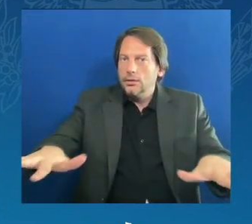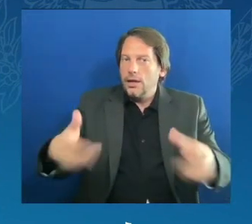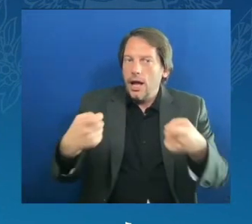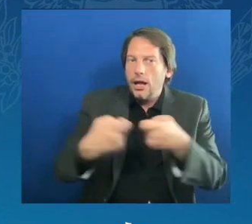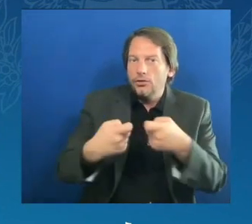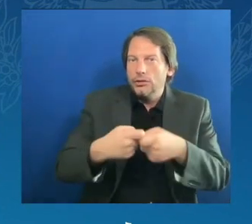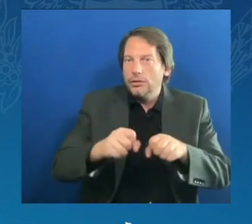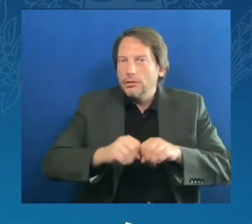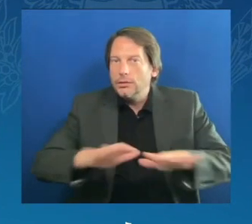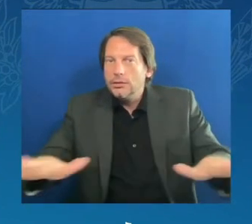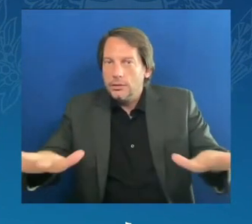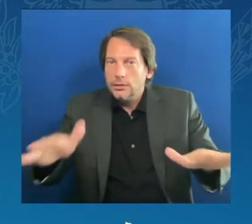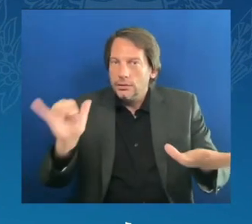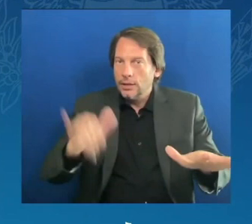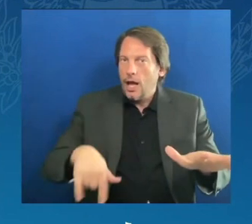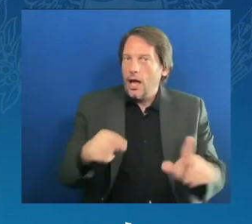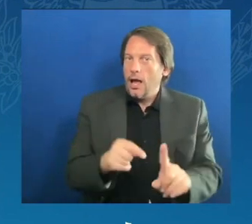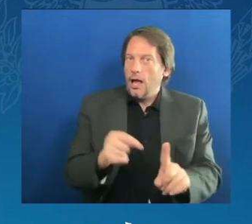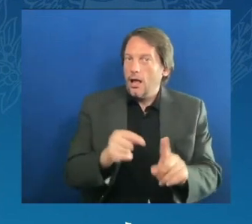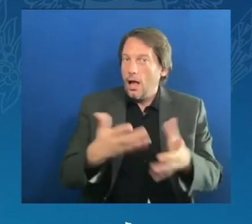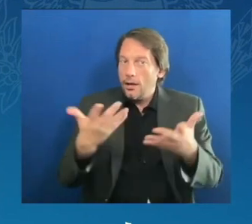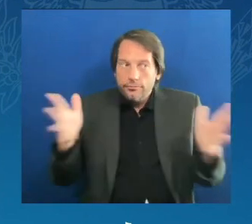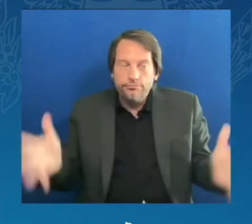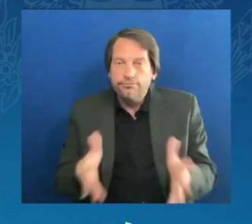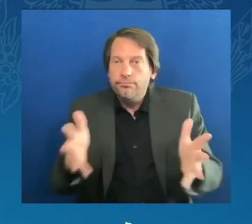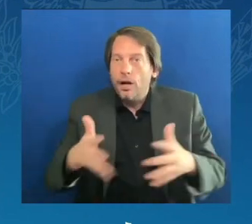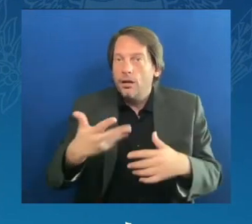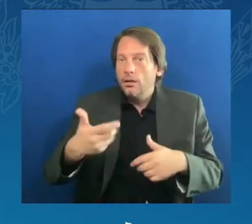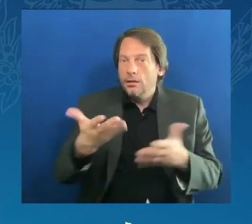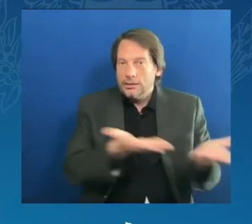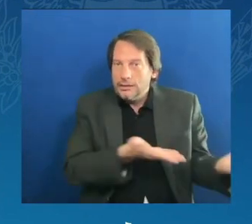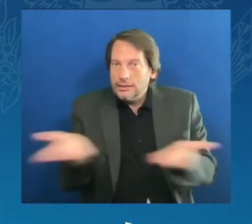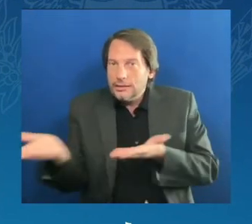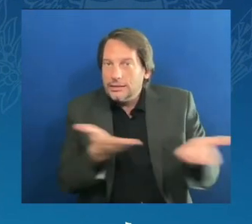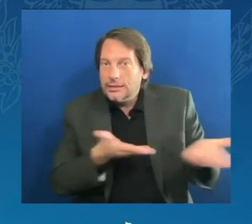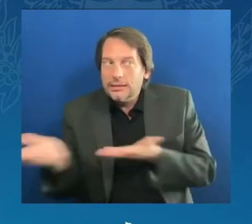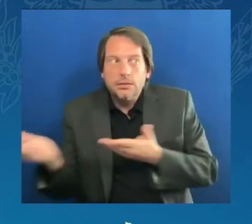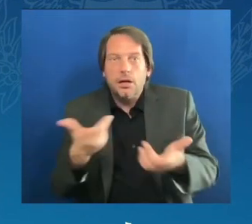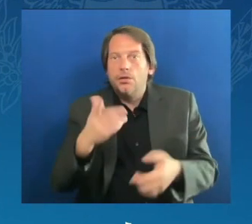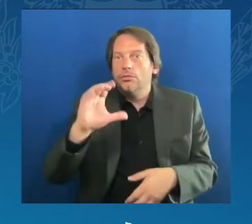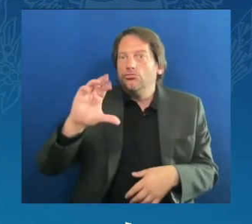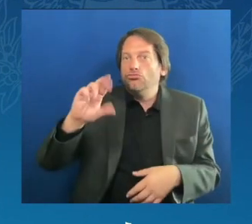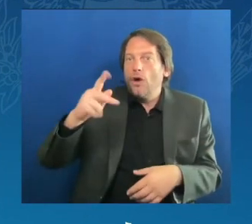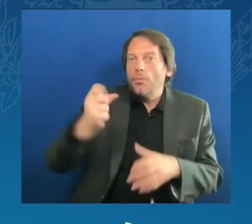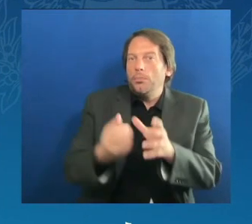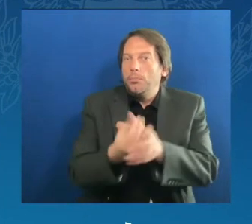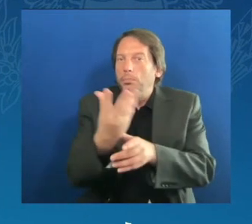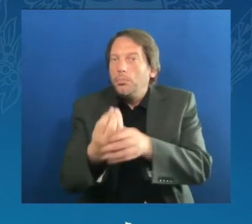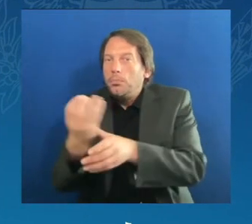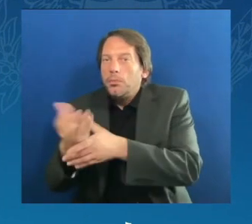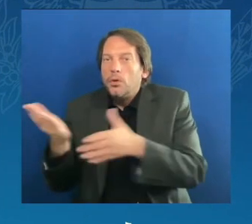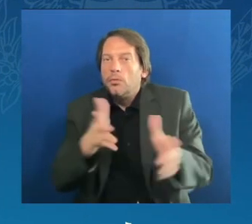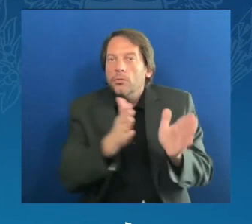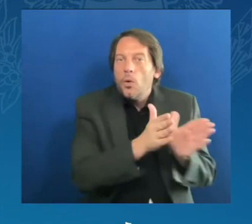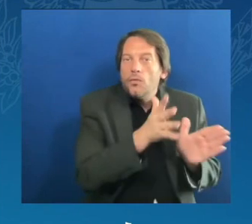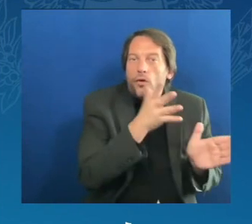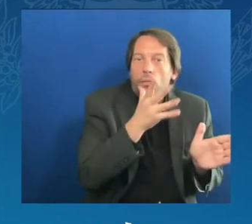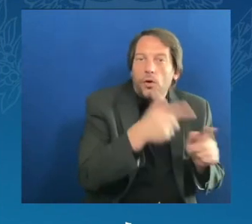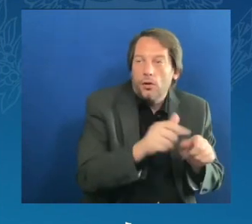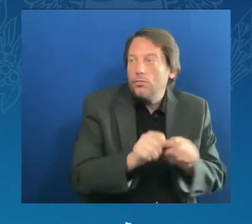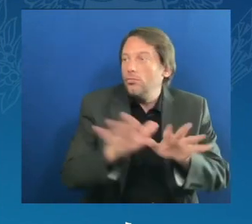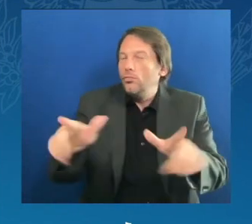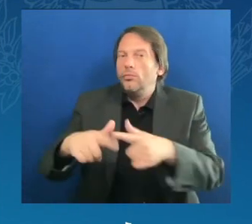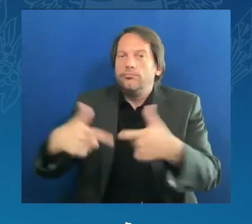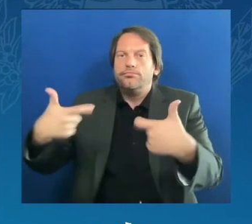to new and larger markets, construction of a new industrial park, and digital financial inclusion and